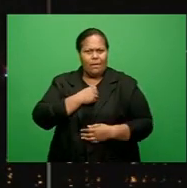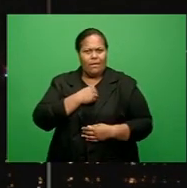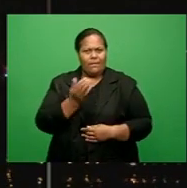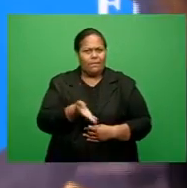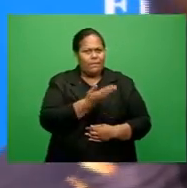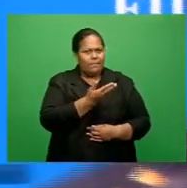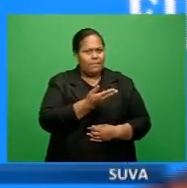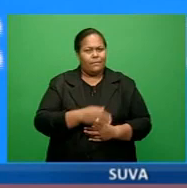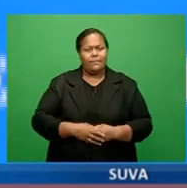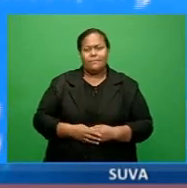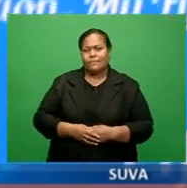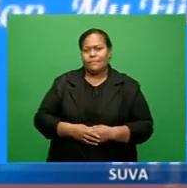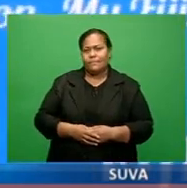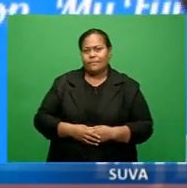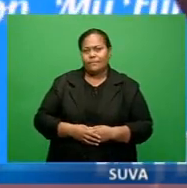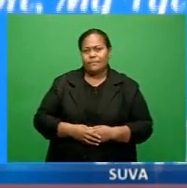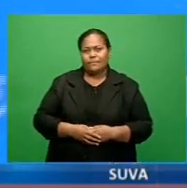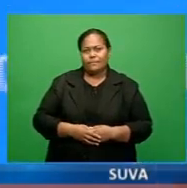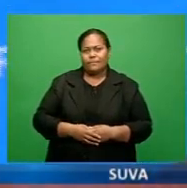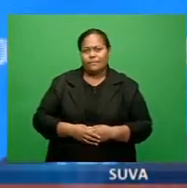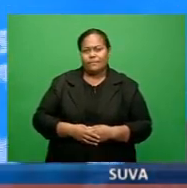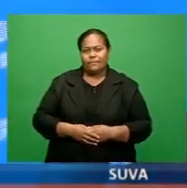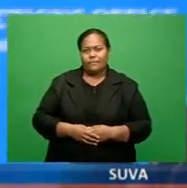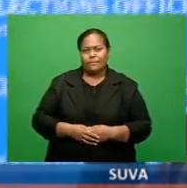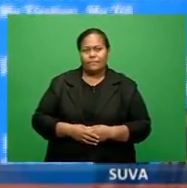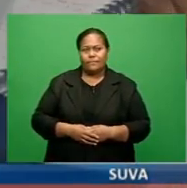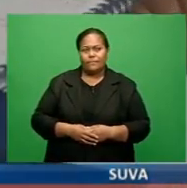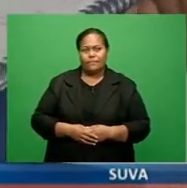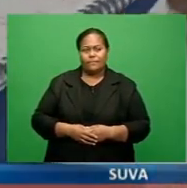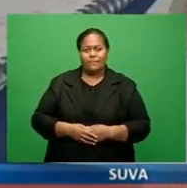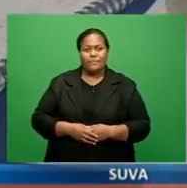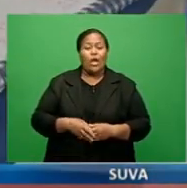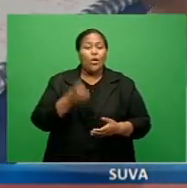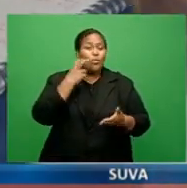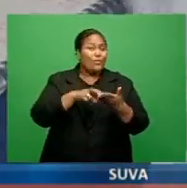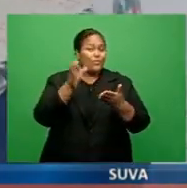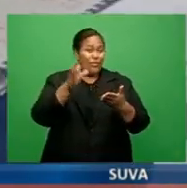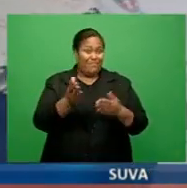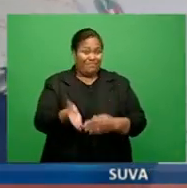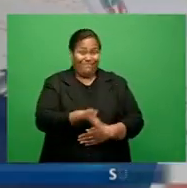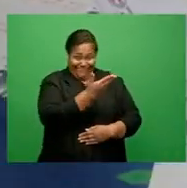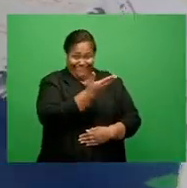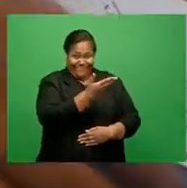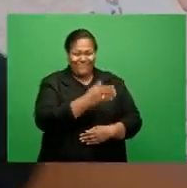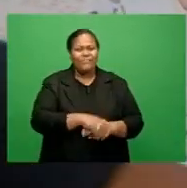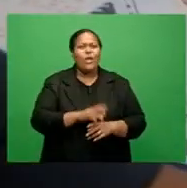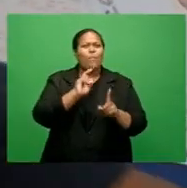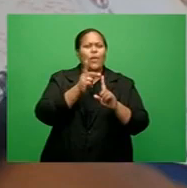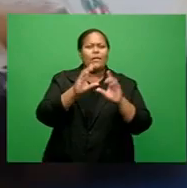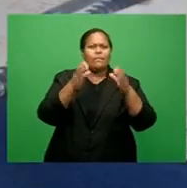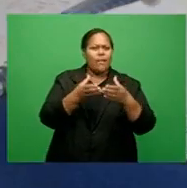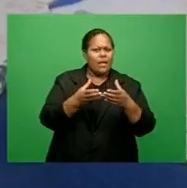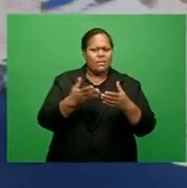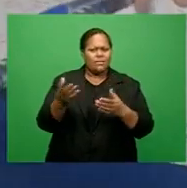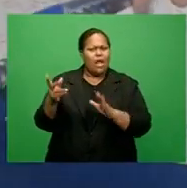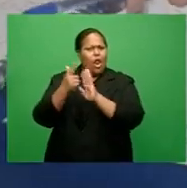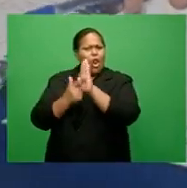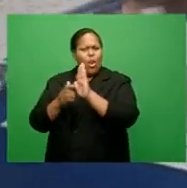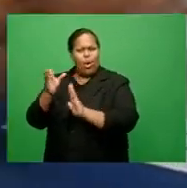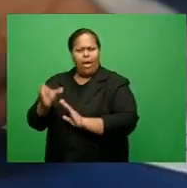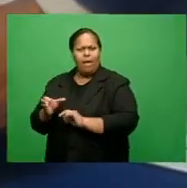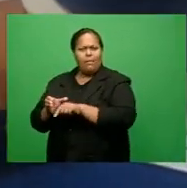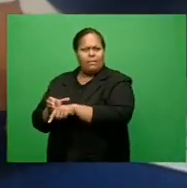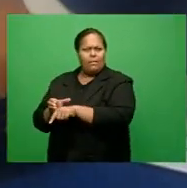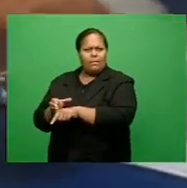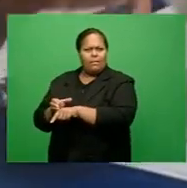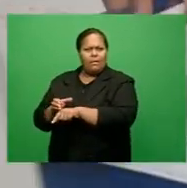more. Registrar of Political Parties Mohammad Saneem says the conduct of solicitor A.K. Singh lawyers engaged